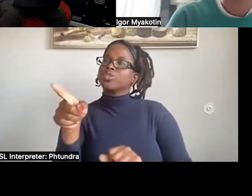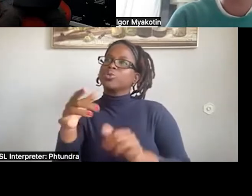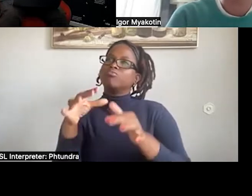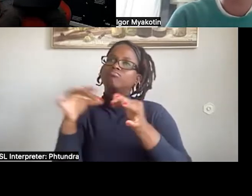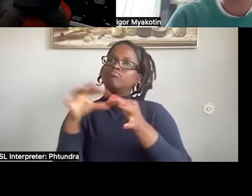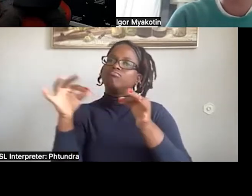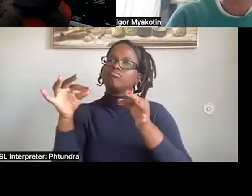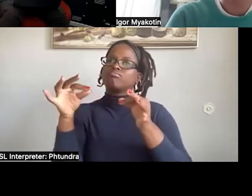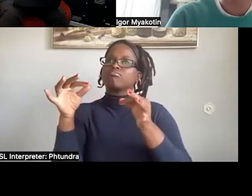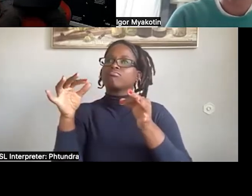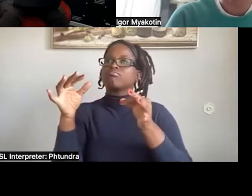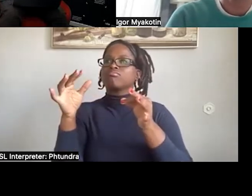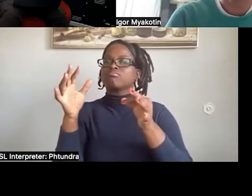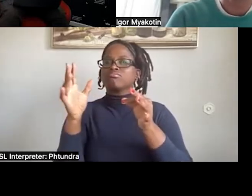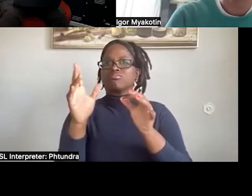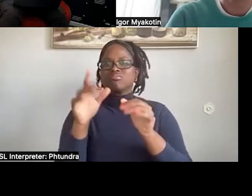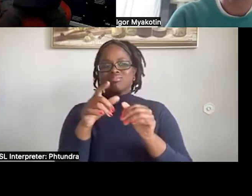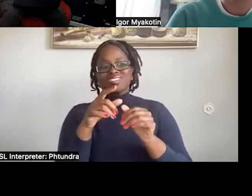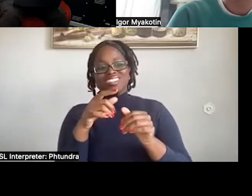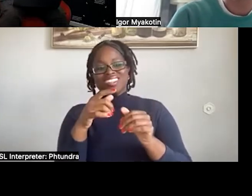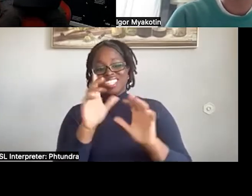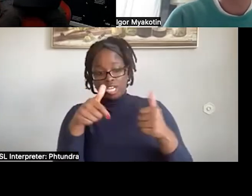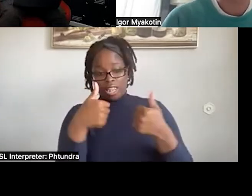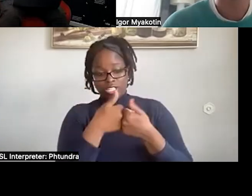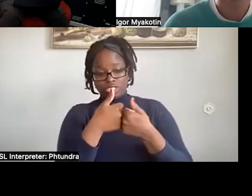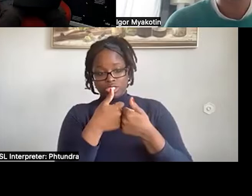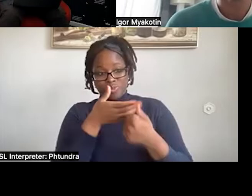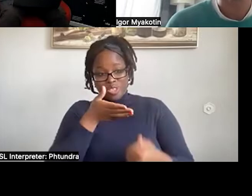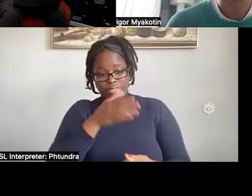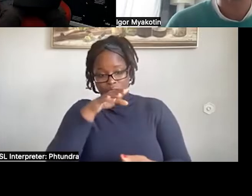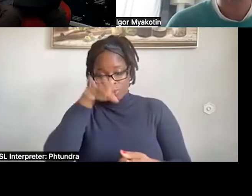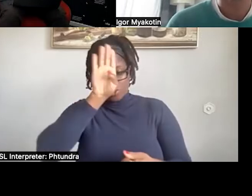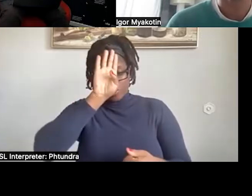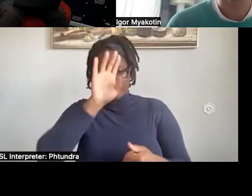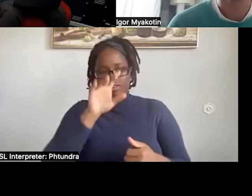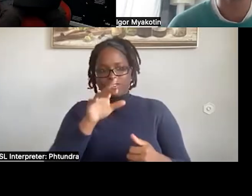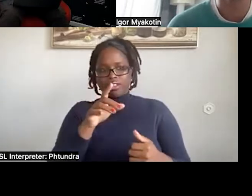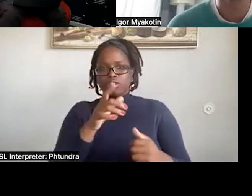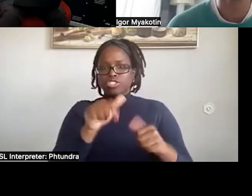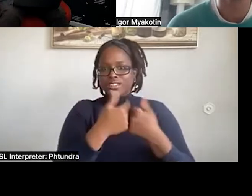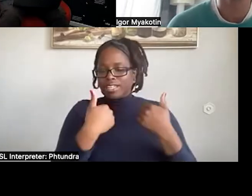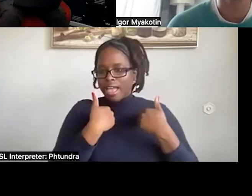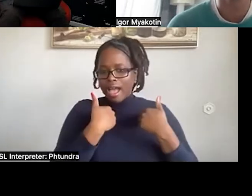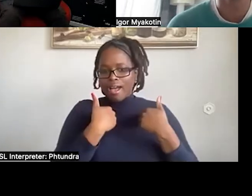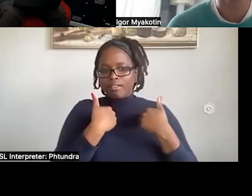the challenges of making a film in Cuba, but then the challenges of a Cuban filmmaker leaving and still